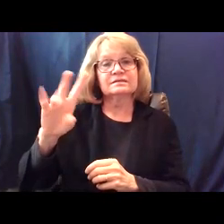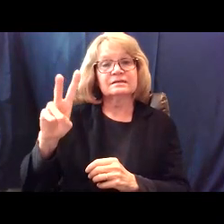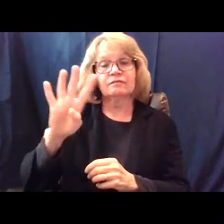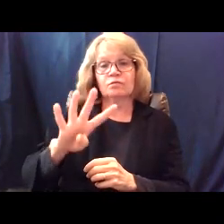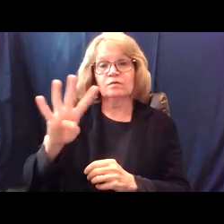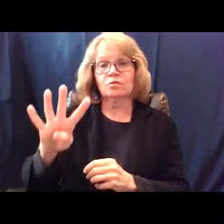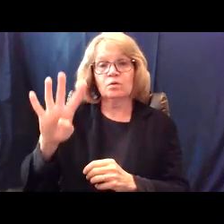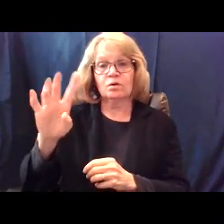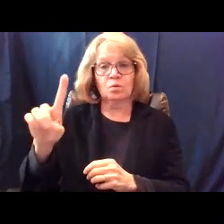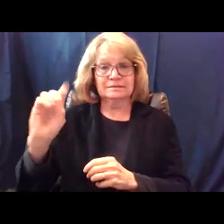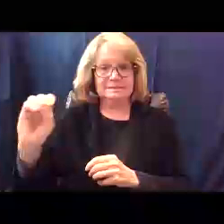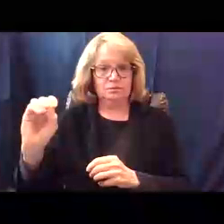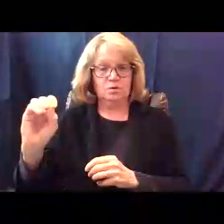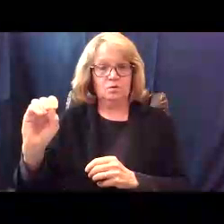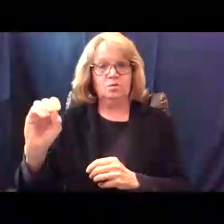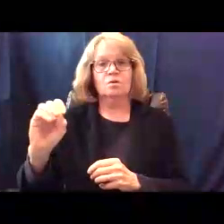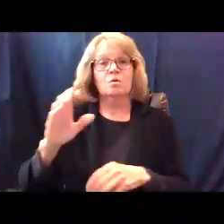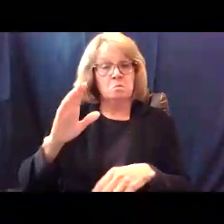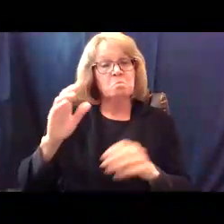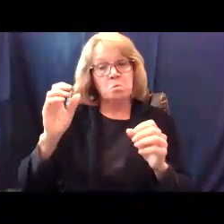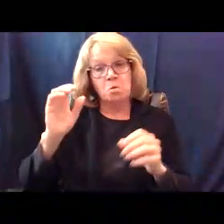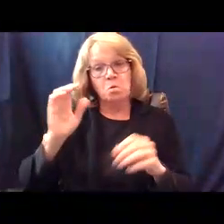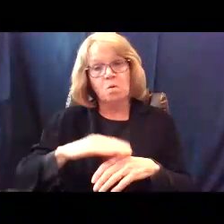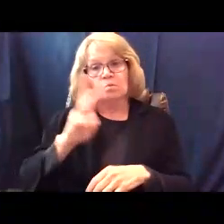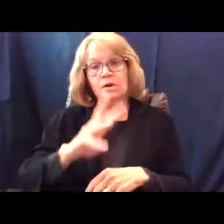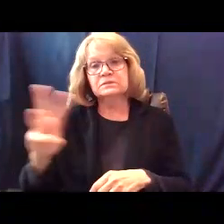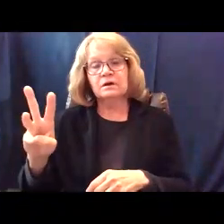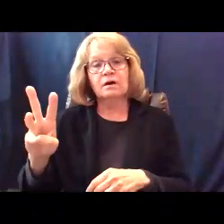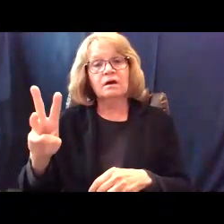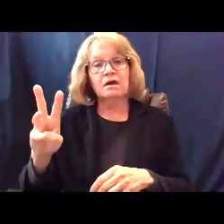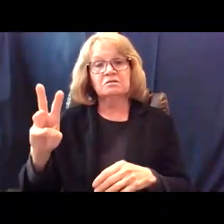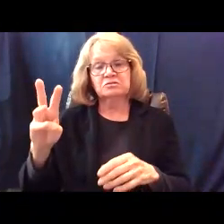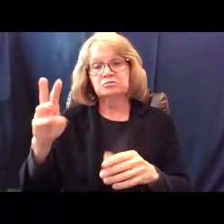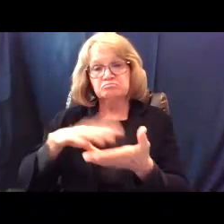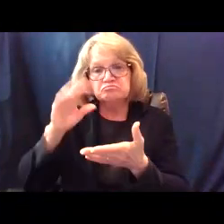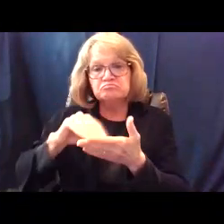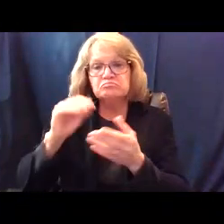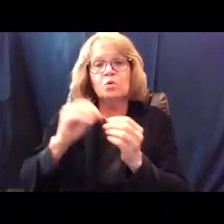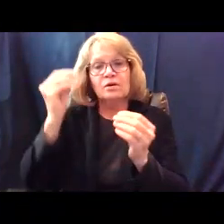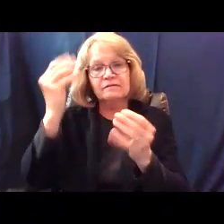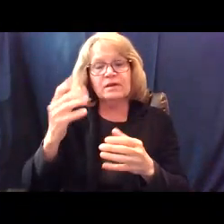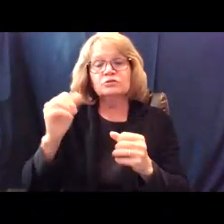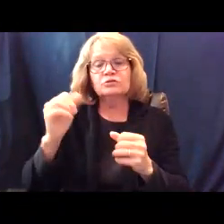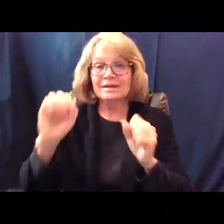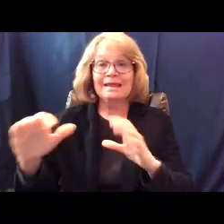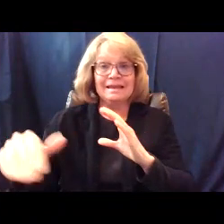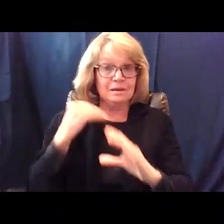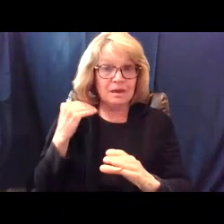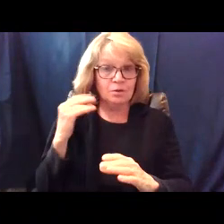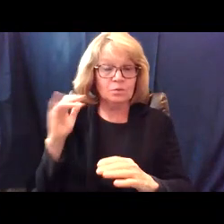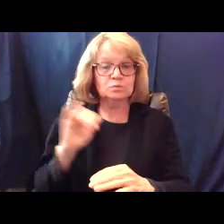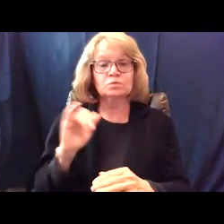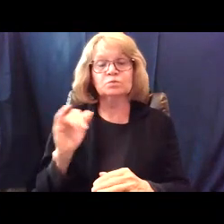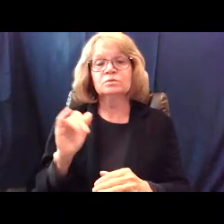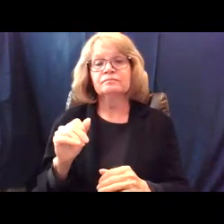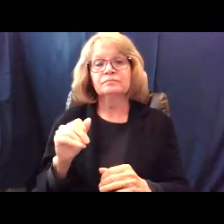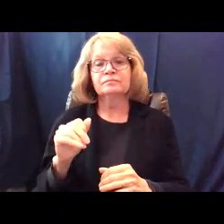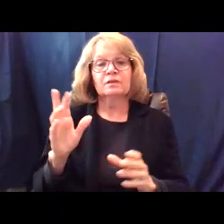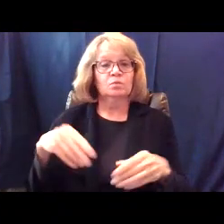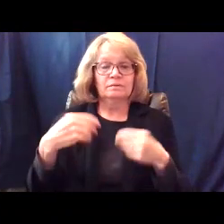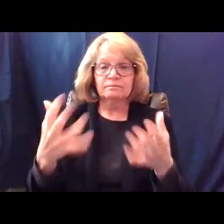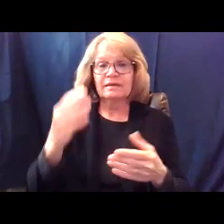717-787-4410. You can go on our website to get more information, and you can also shoot us an email as well. We do provide information